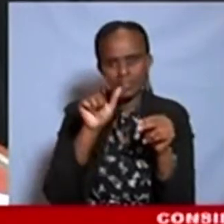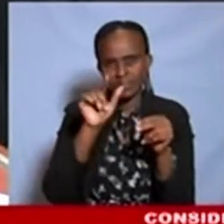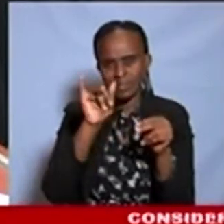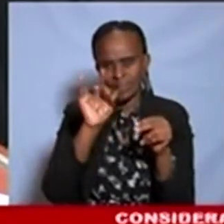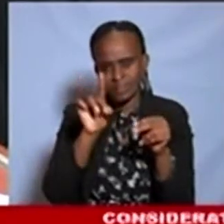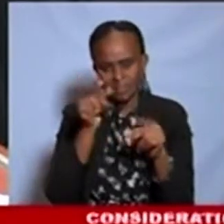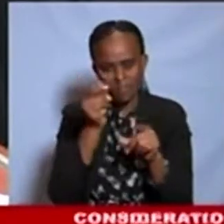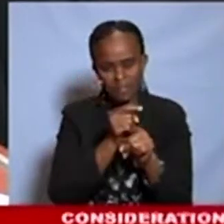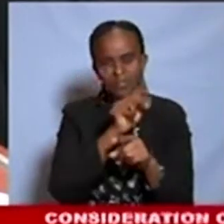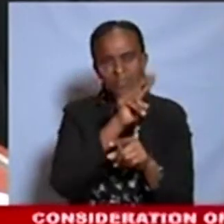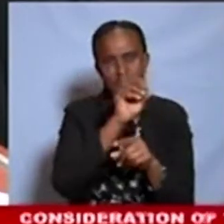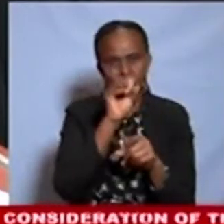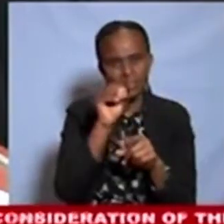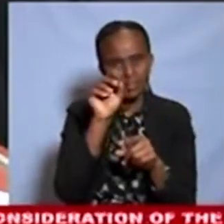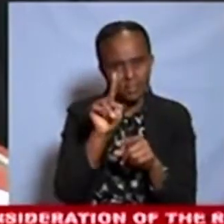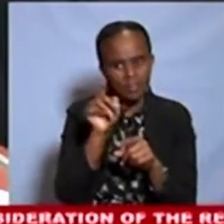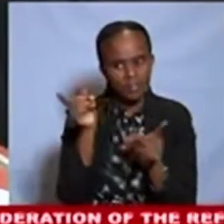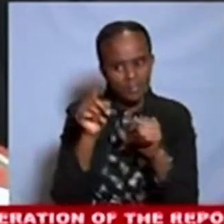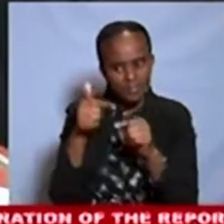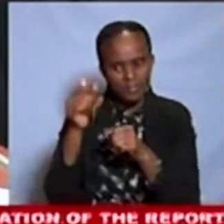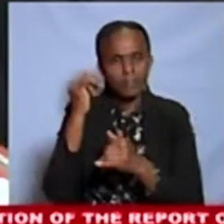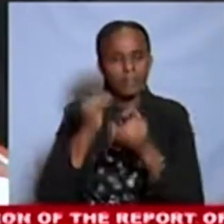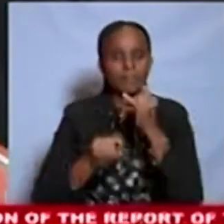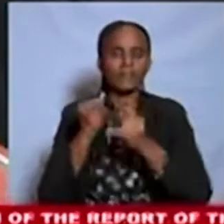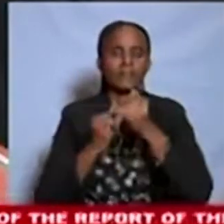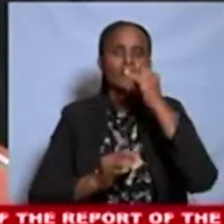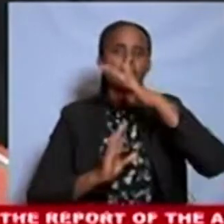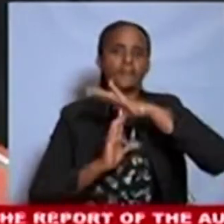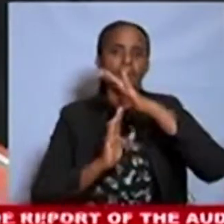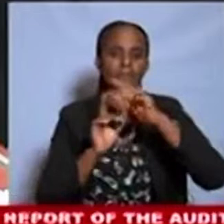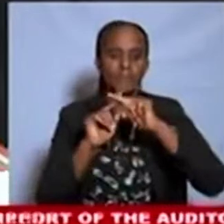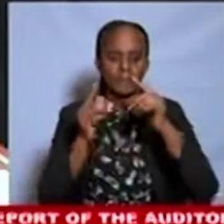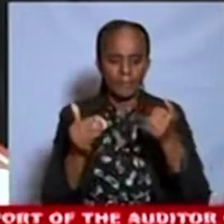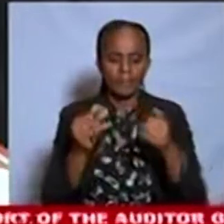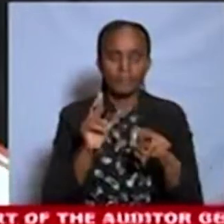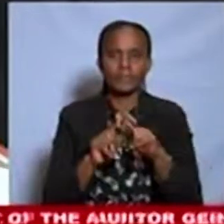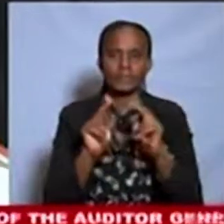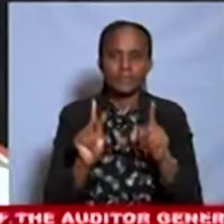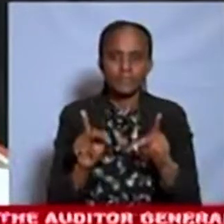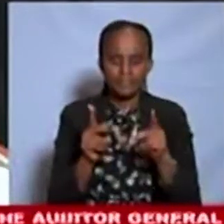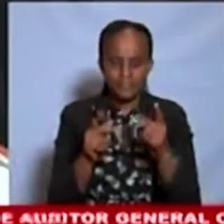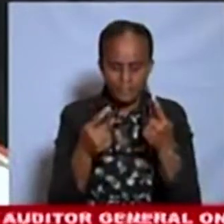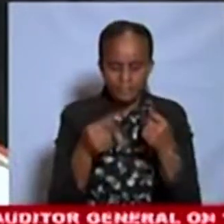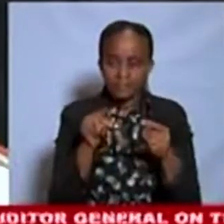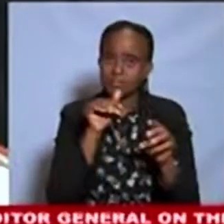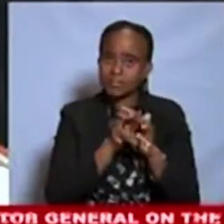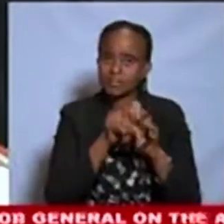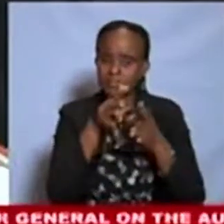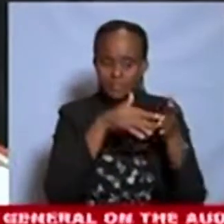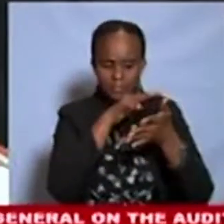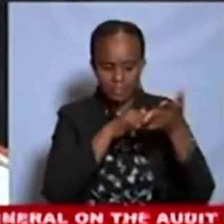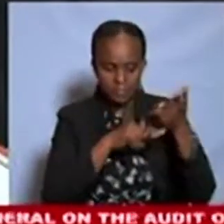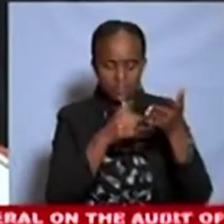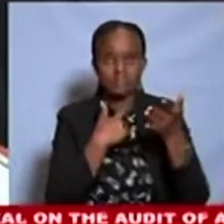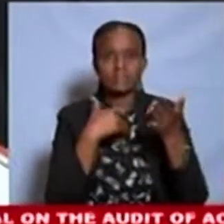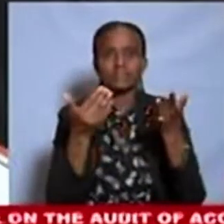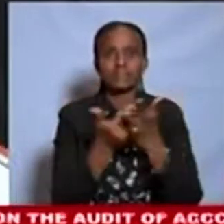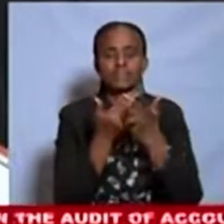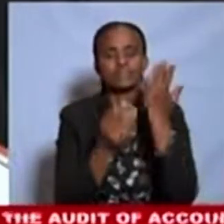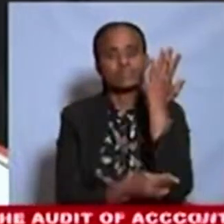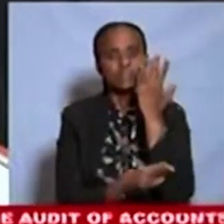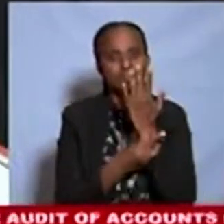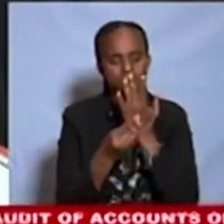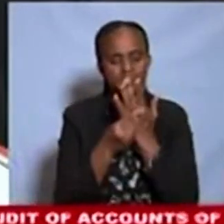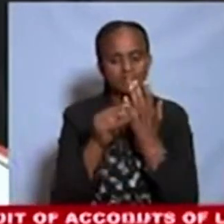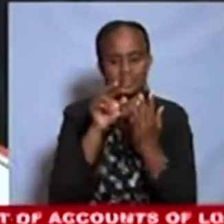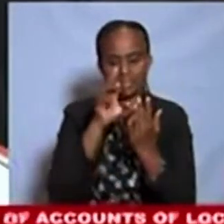since 2001 when it expired. However, Chair, in an addendum, I think there is a latest development. The